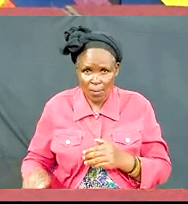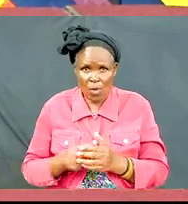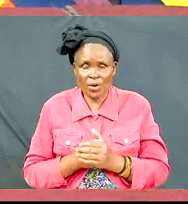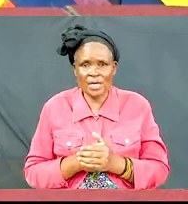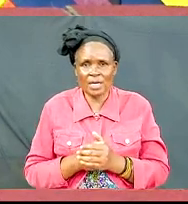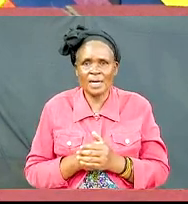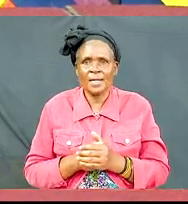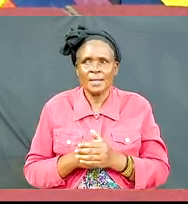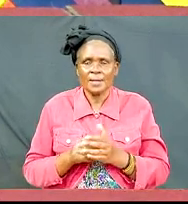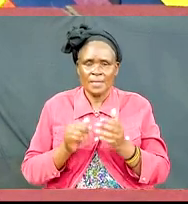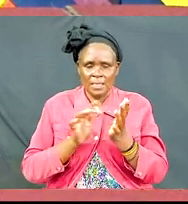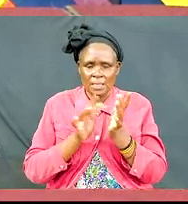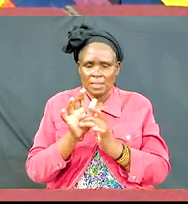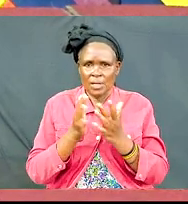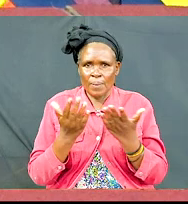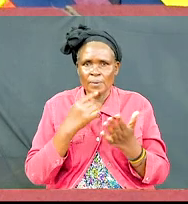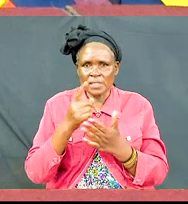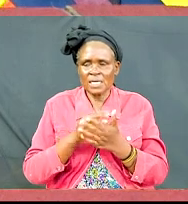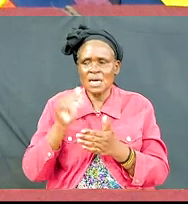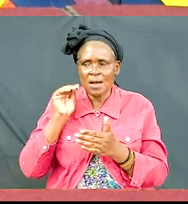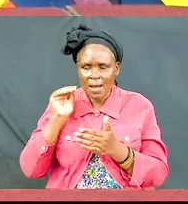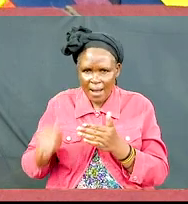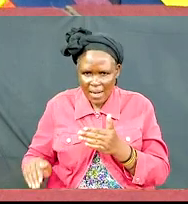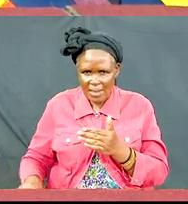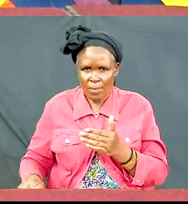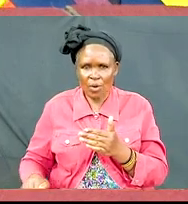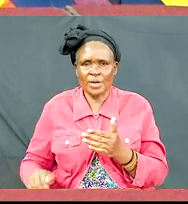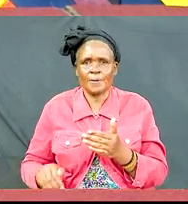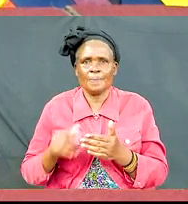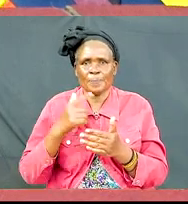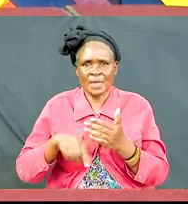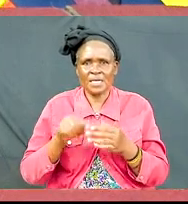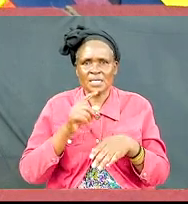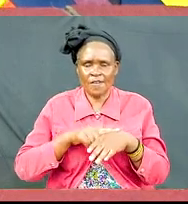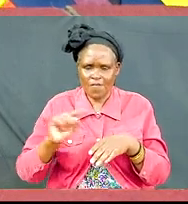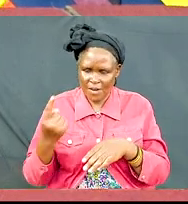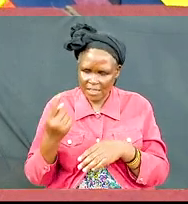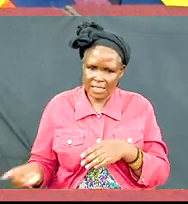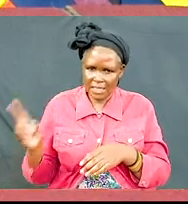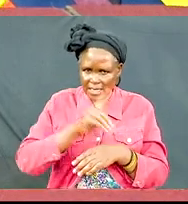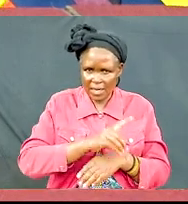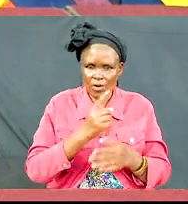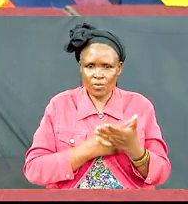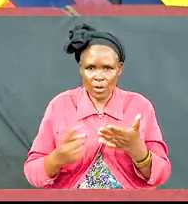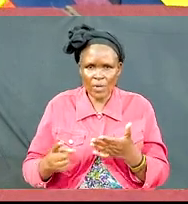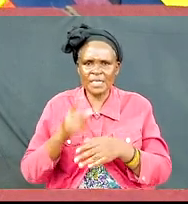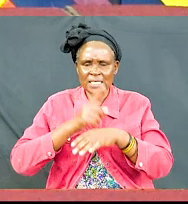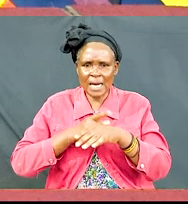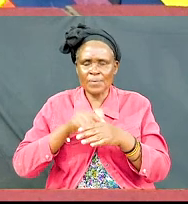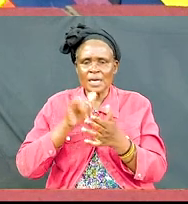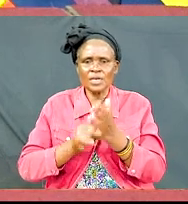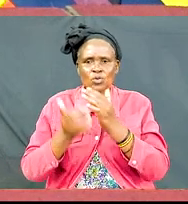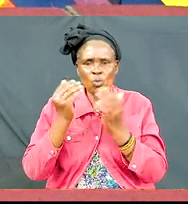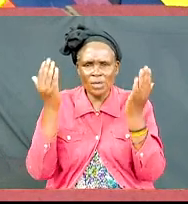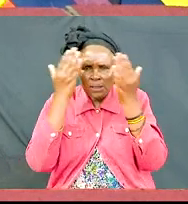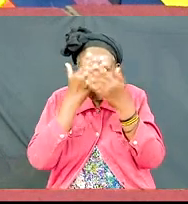early in the morning, the Bible says, early in the morning, the first day of the week, While it was still dark,